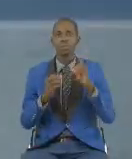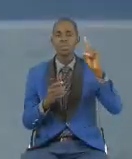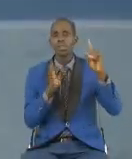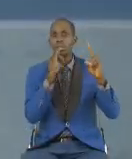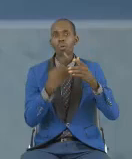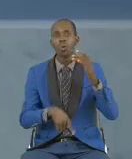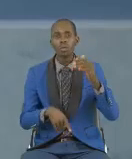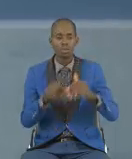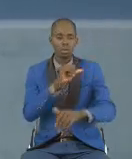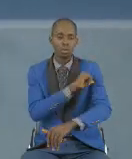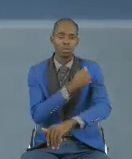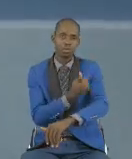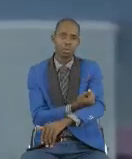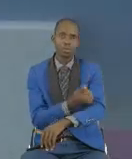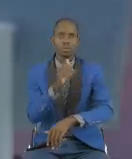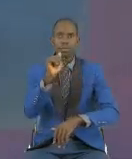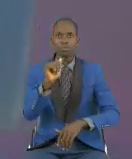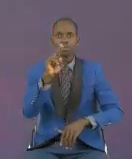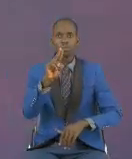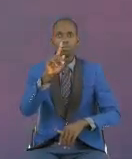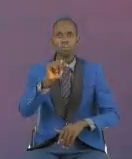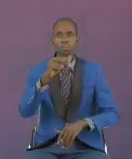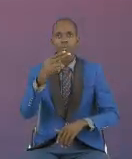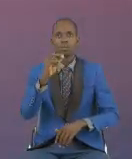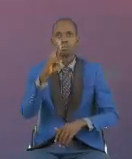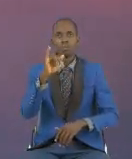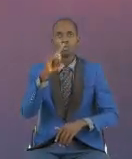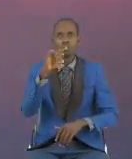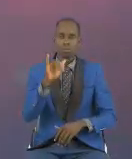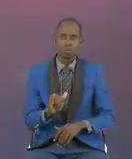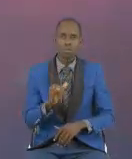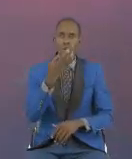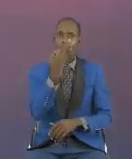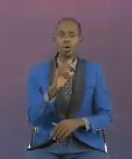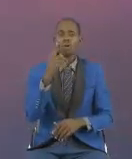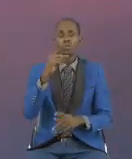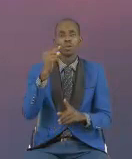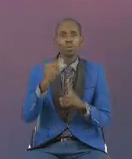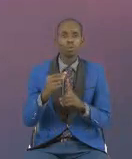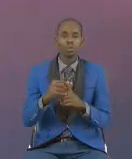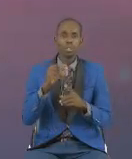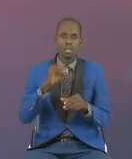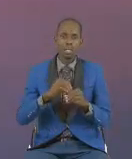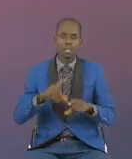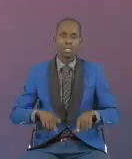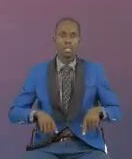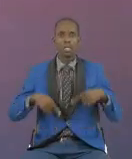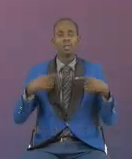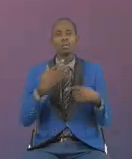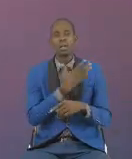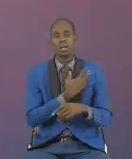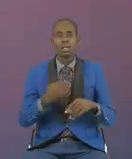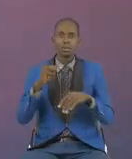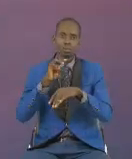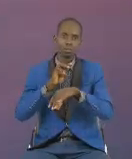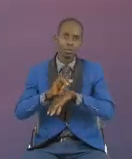authority. Authority of the word in life and ministry. Let's look at Acts of the Apostles